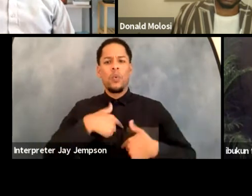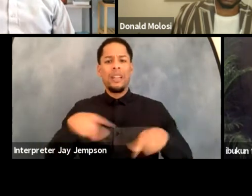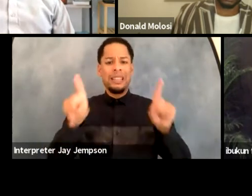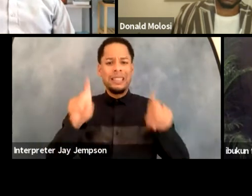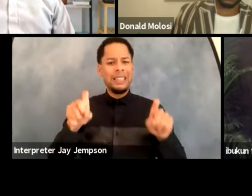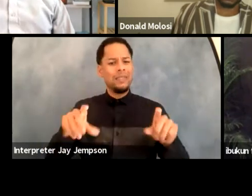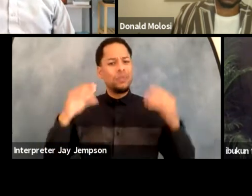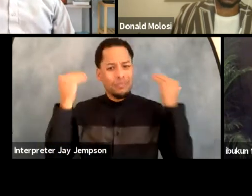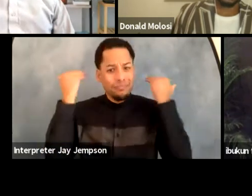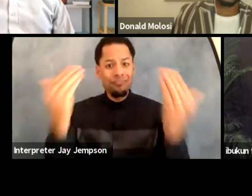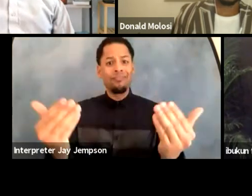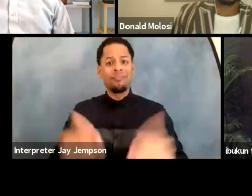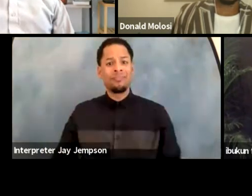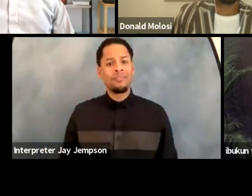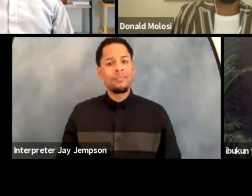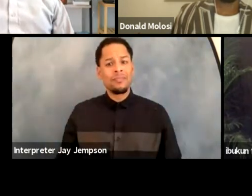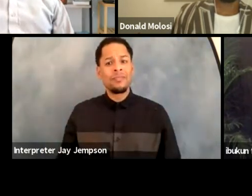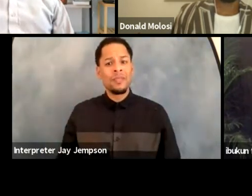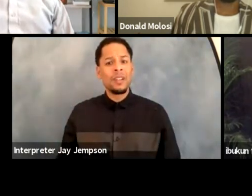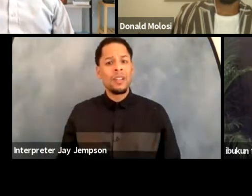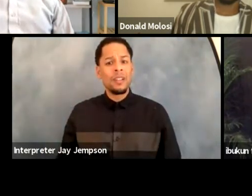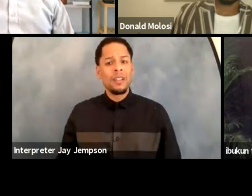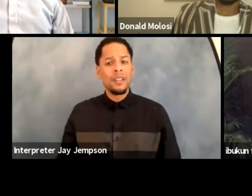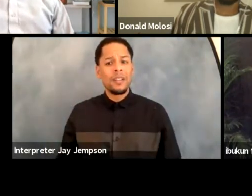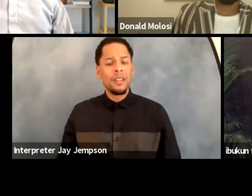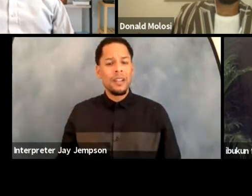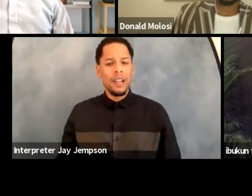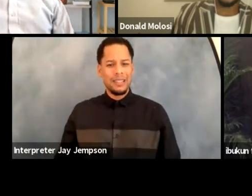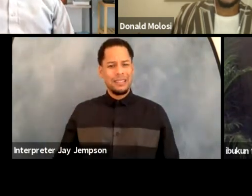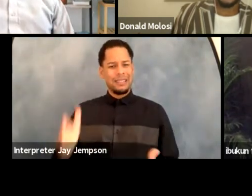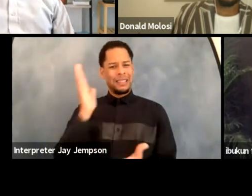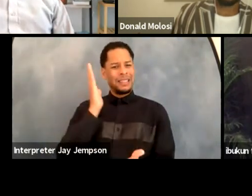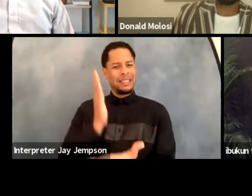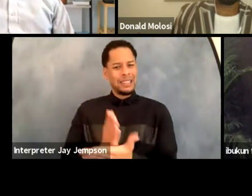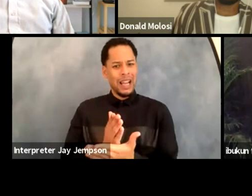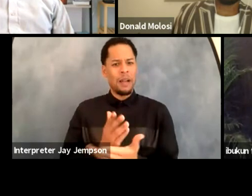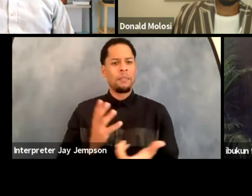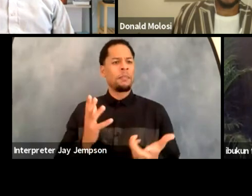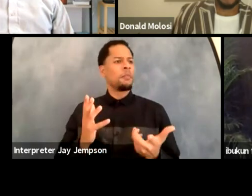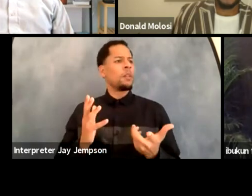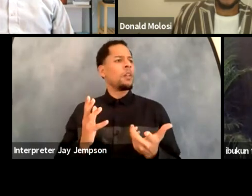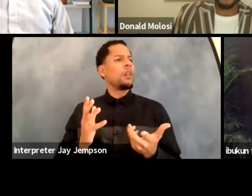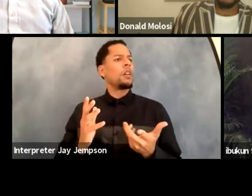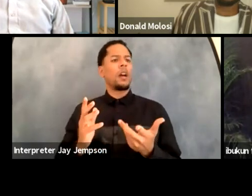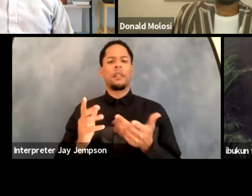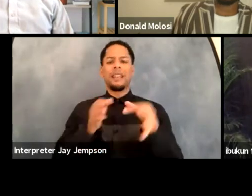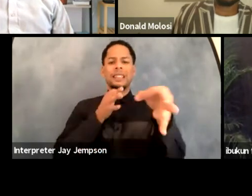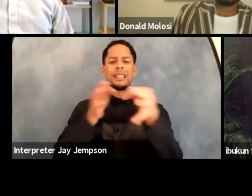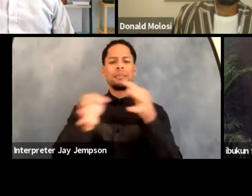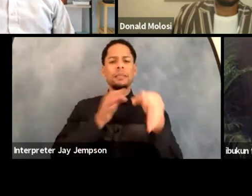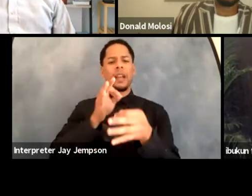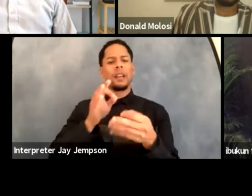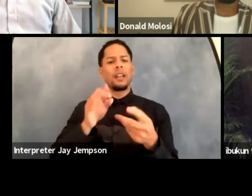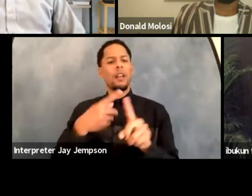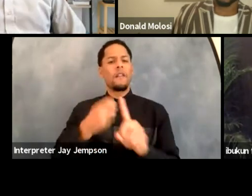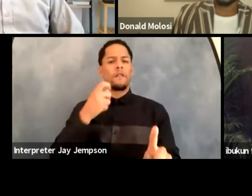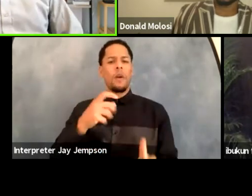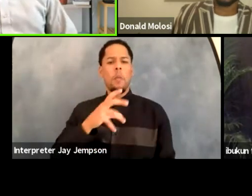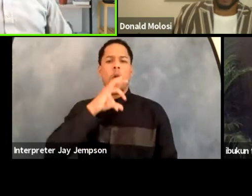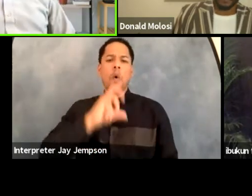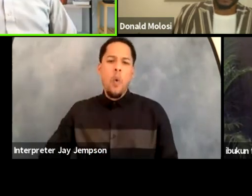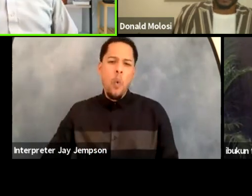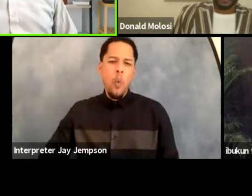to define it by old terms. We need to redefine it according to our terms.